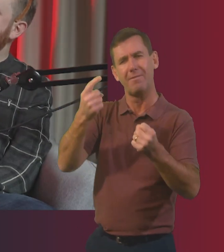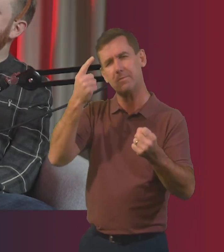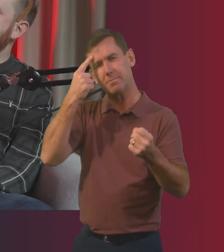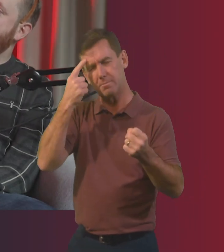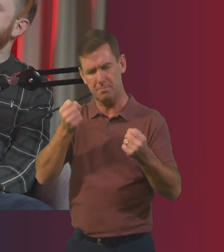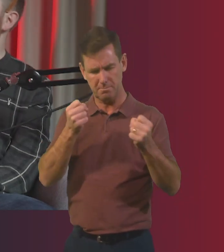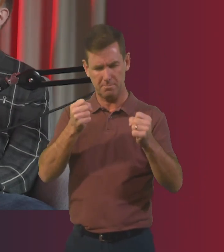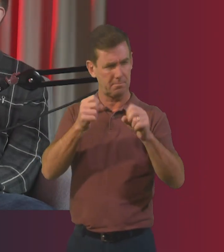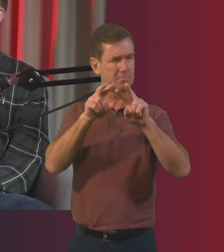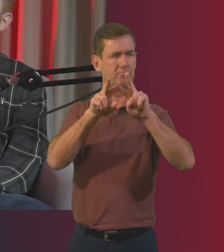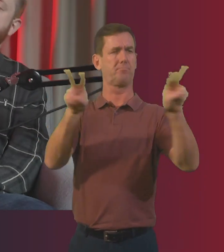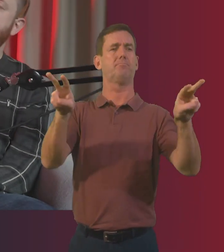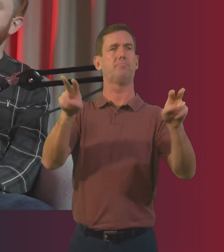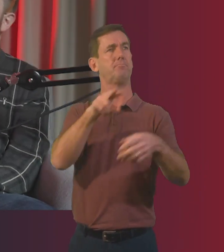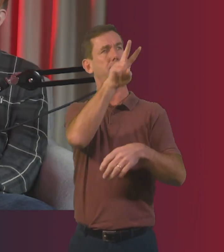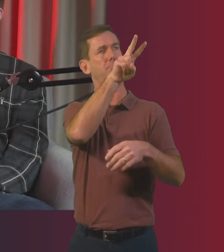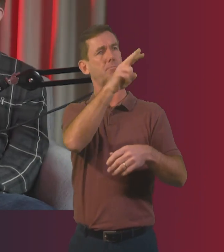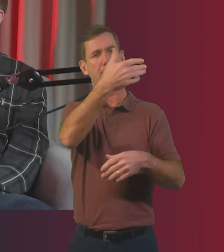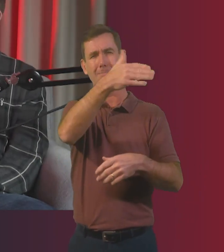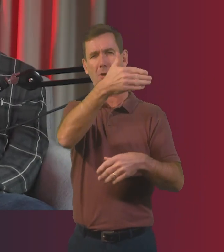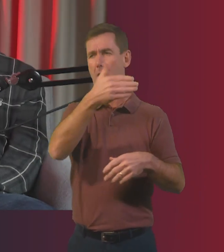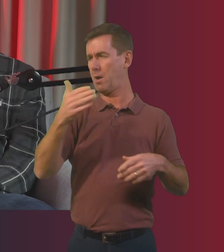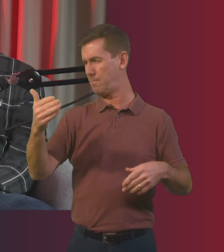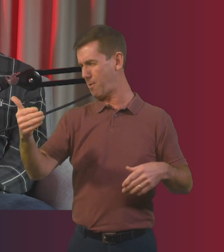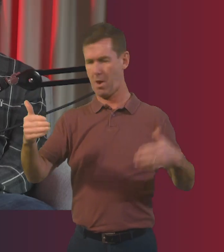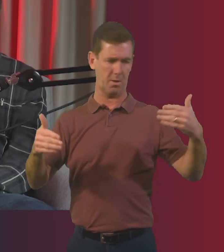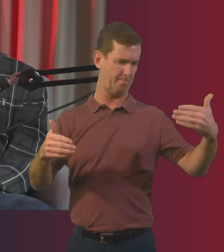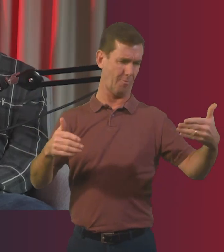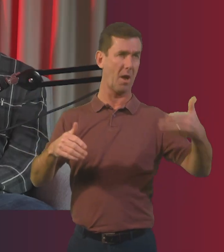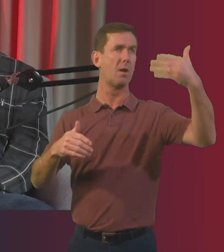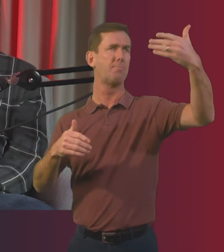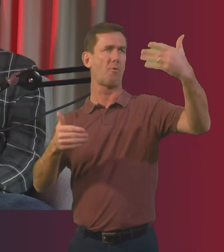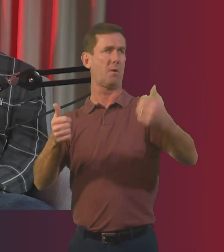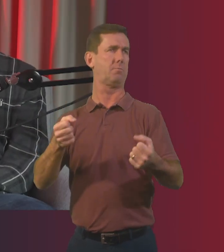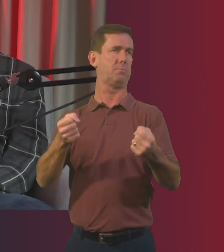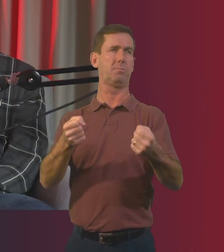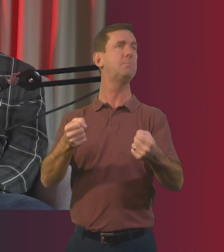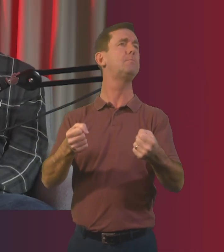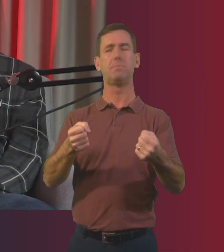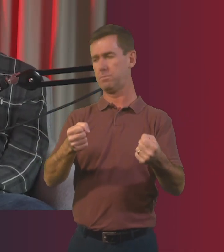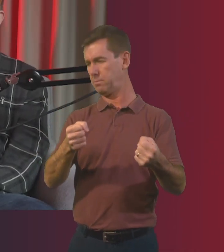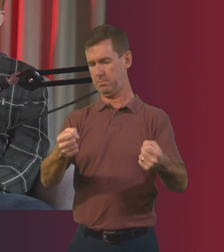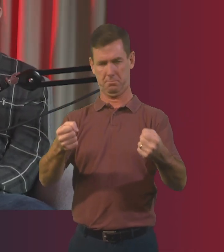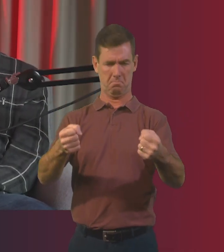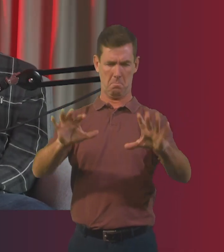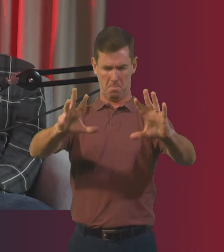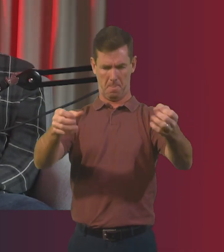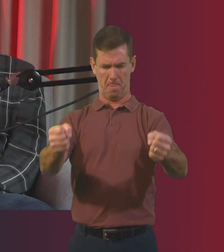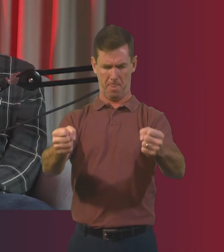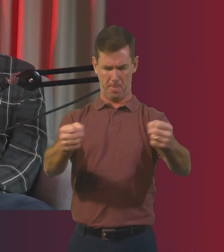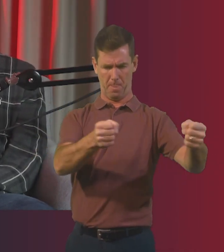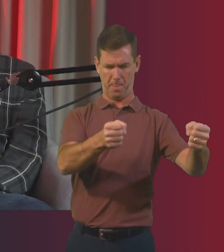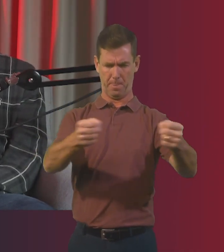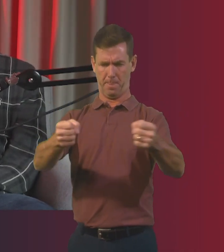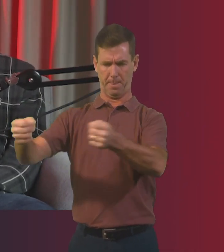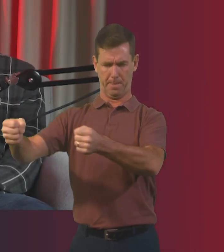see clearly enough? Are the mirrors okay? Can you look behind you? Have you got a good view around the car? Are you comfortable driving it? It's